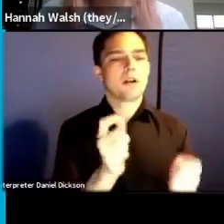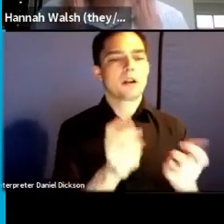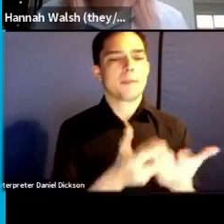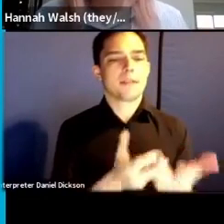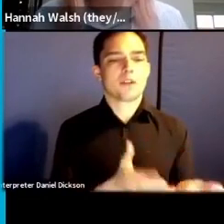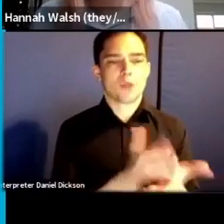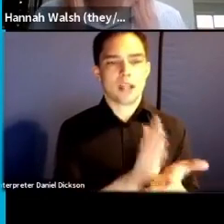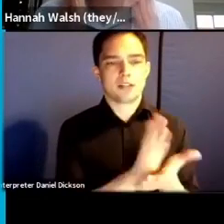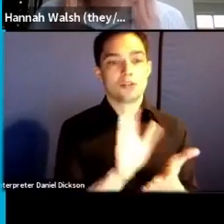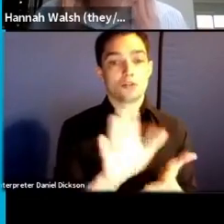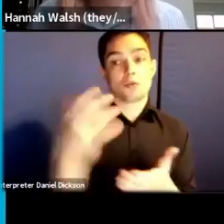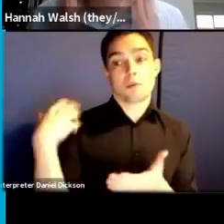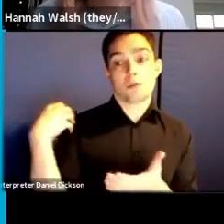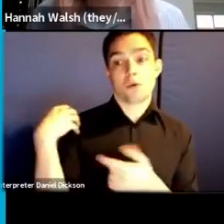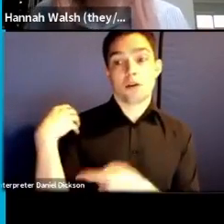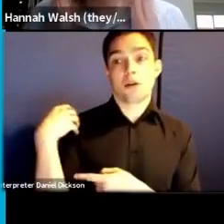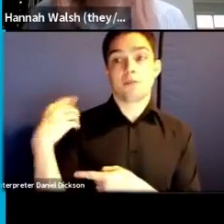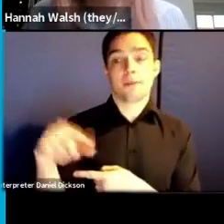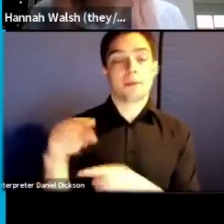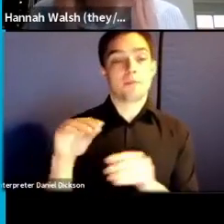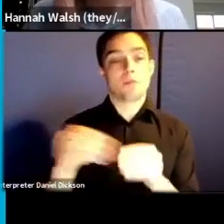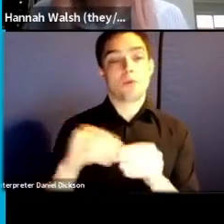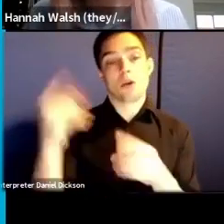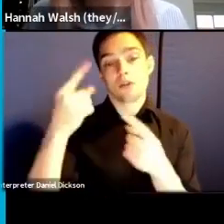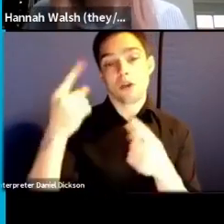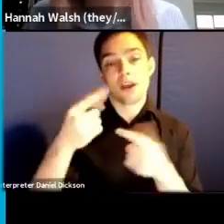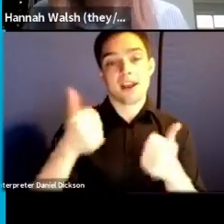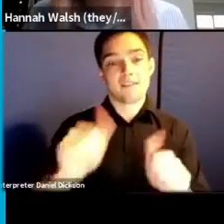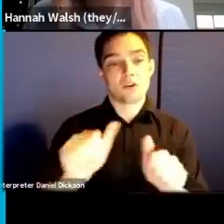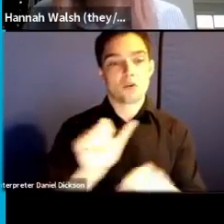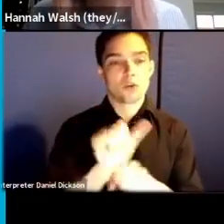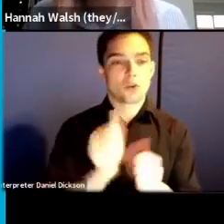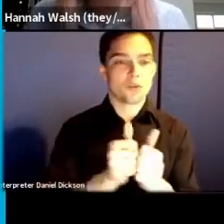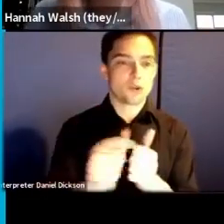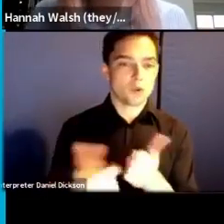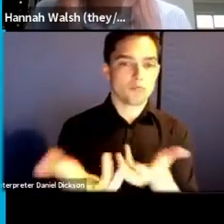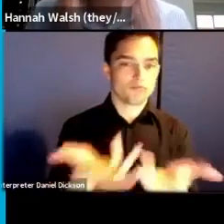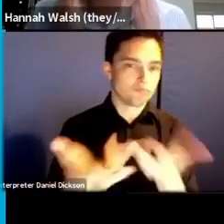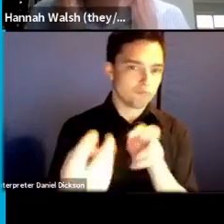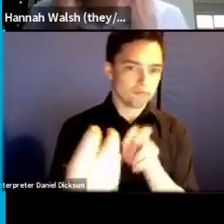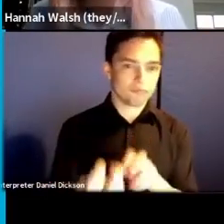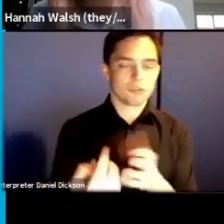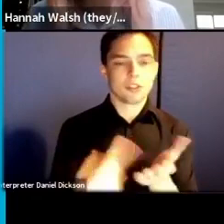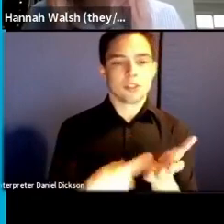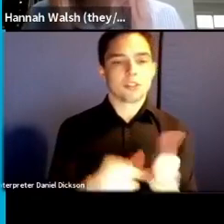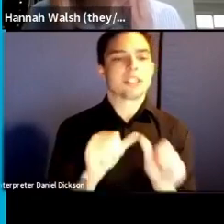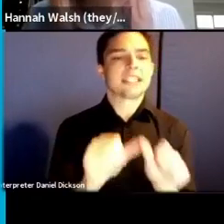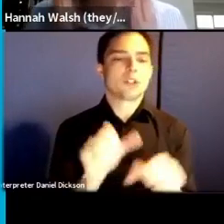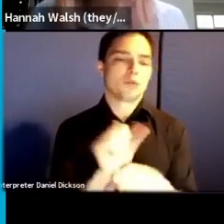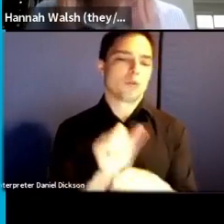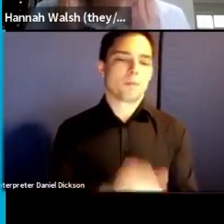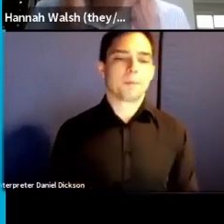employer may have to, maybe put a little bit more thought and effort into working with you to try and make this work so that you can stay employed.